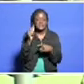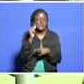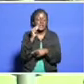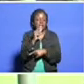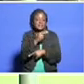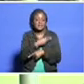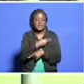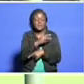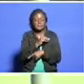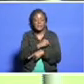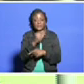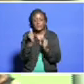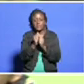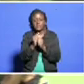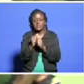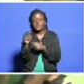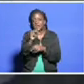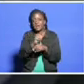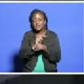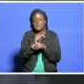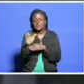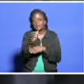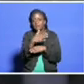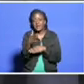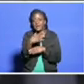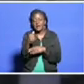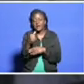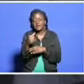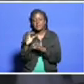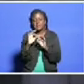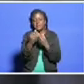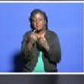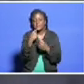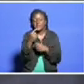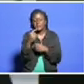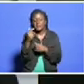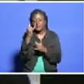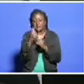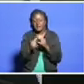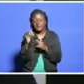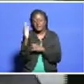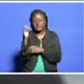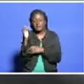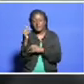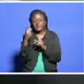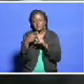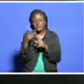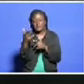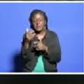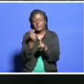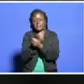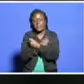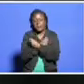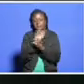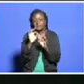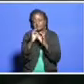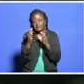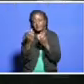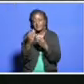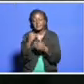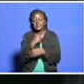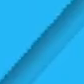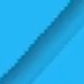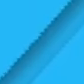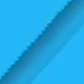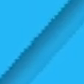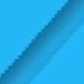the national flag, and the family bid a final farewell to their beloved relative. Altavis Munnings, ZNS